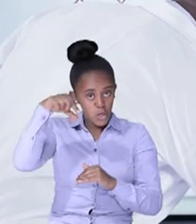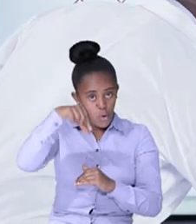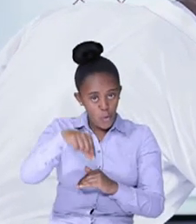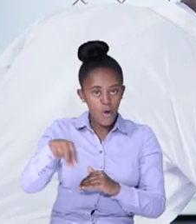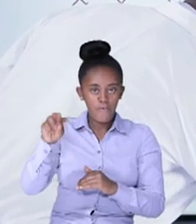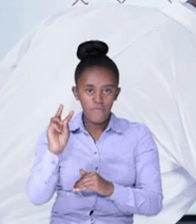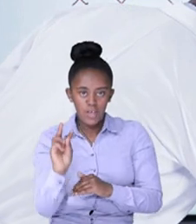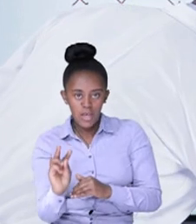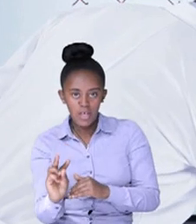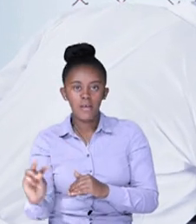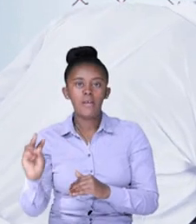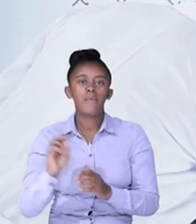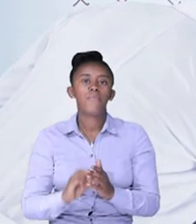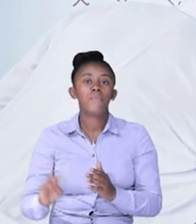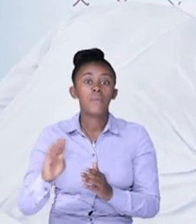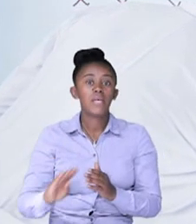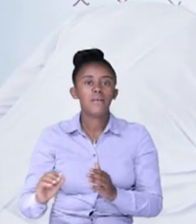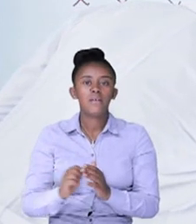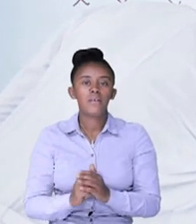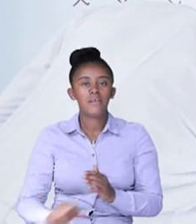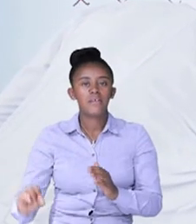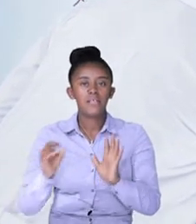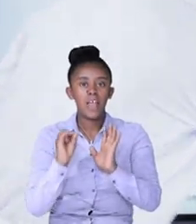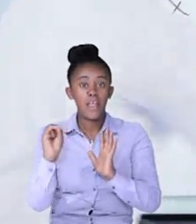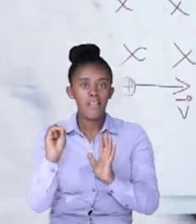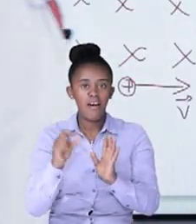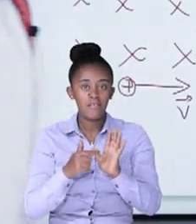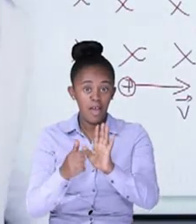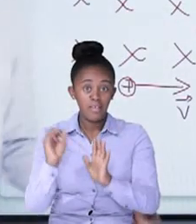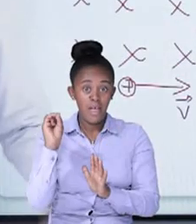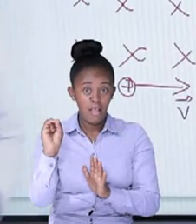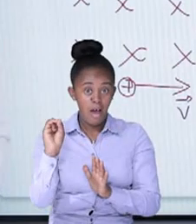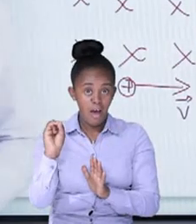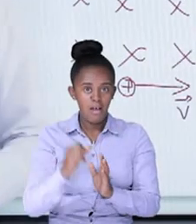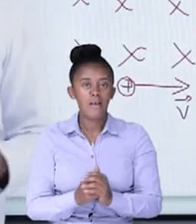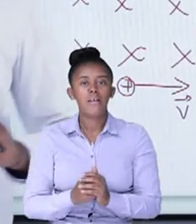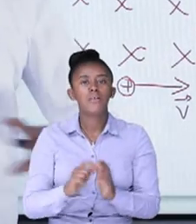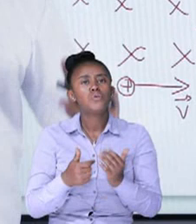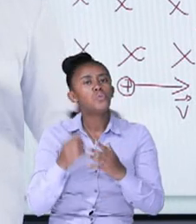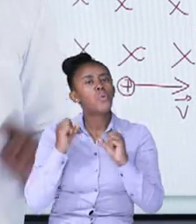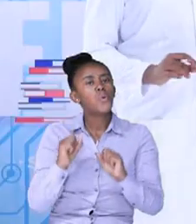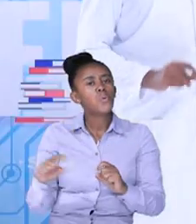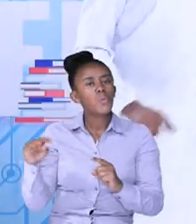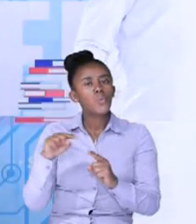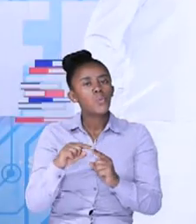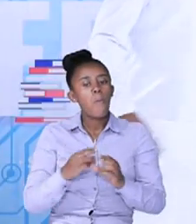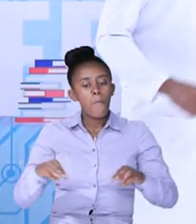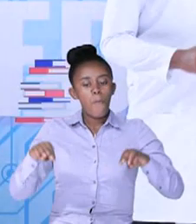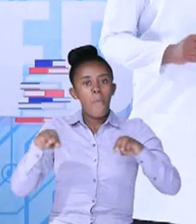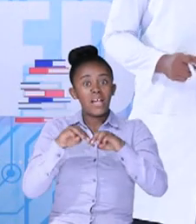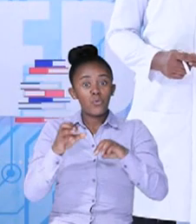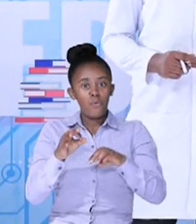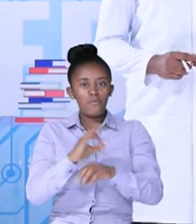Q V B sine theta. It's possible to find the magnitude of the